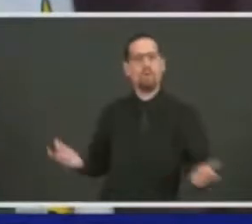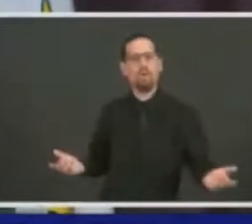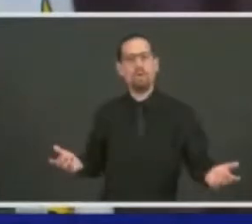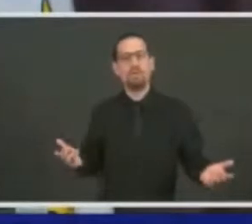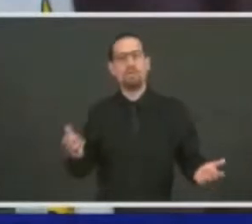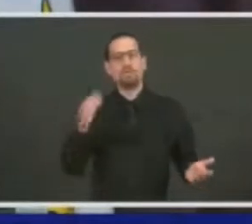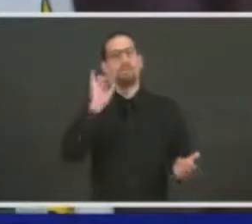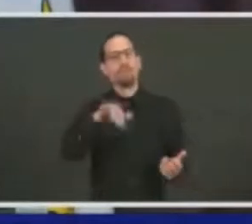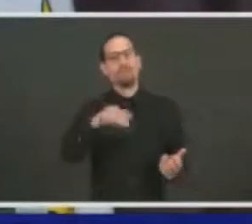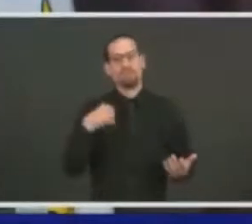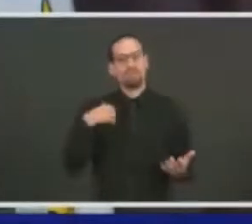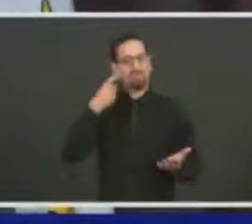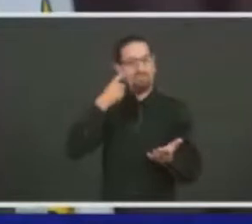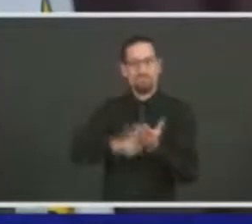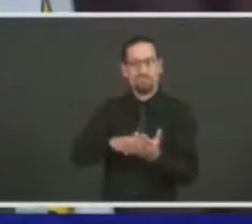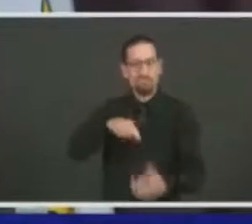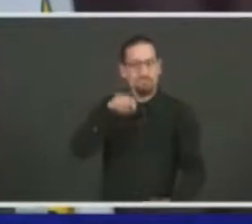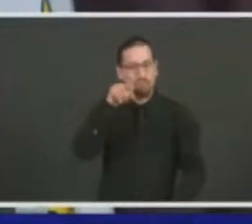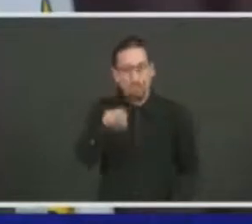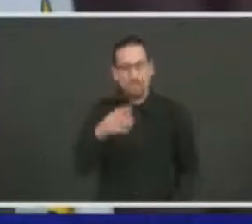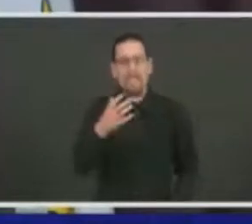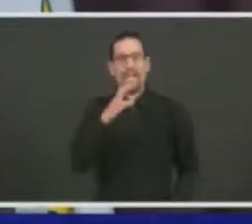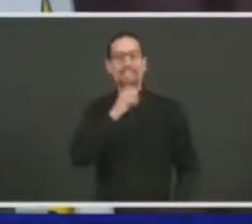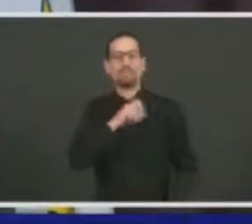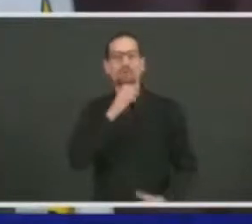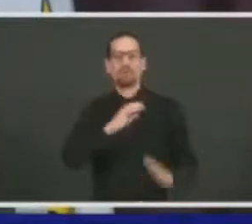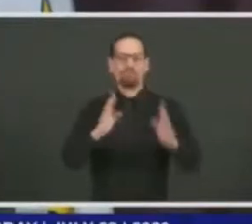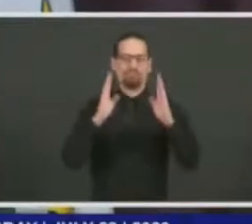Not just that, but we also see that in the data.